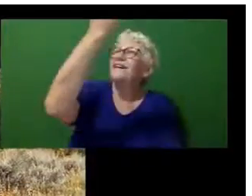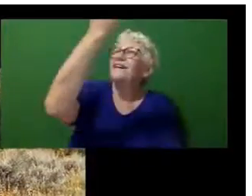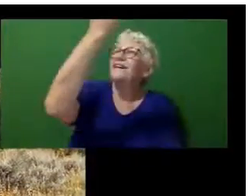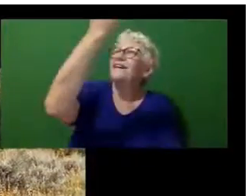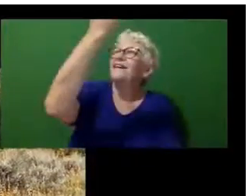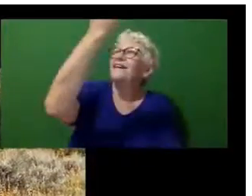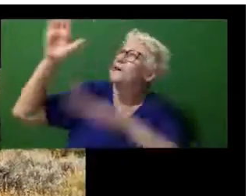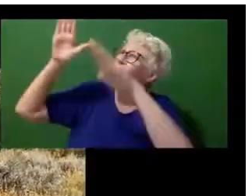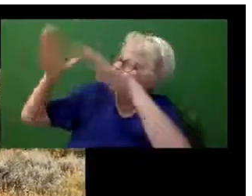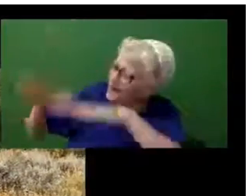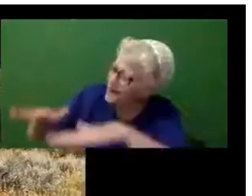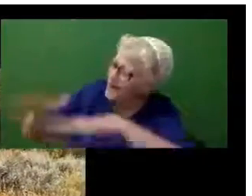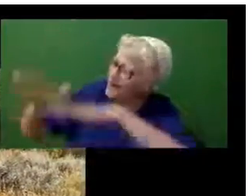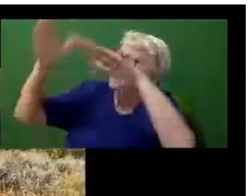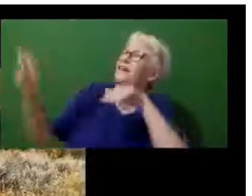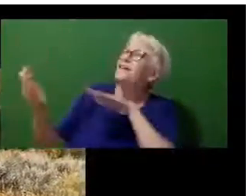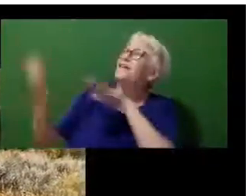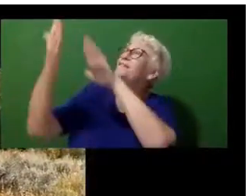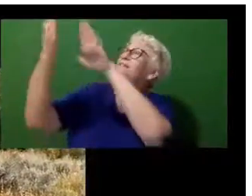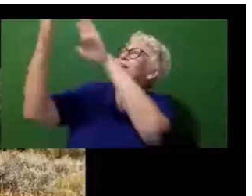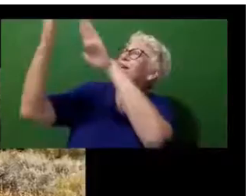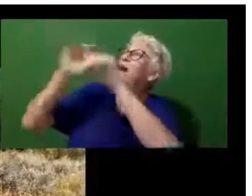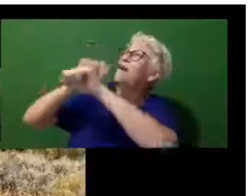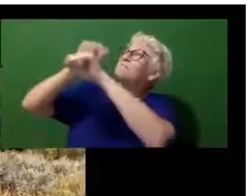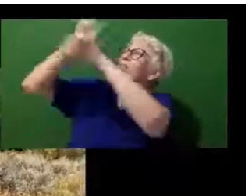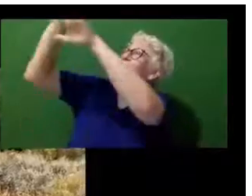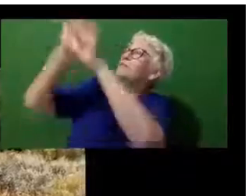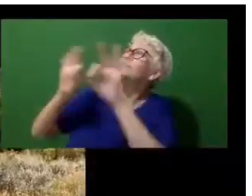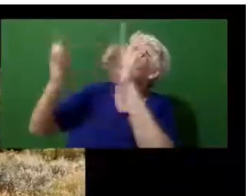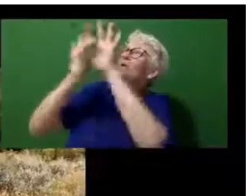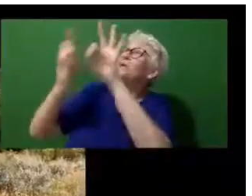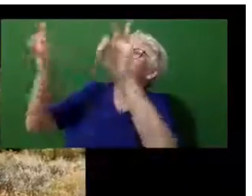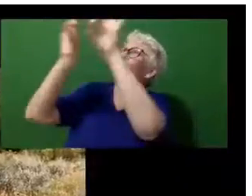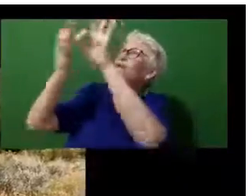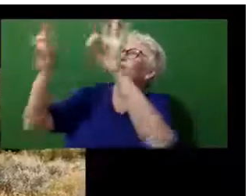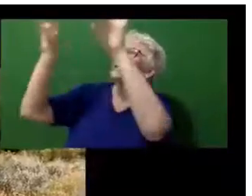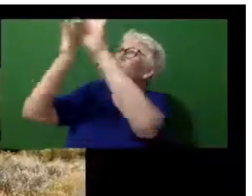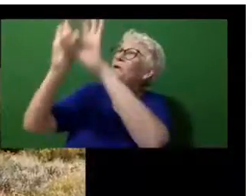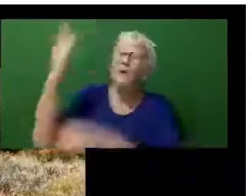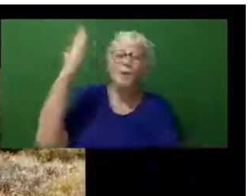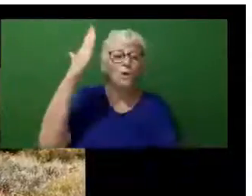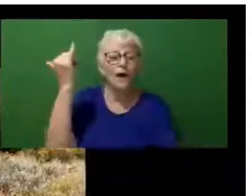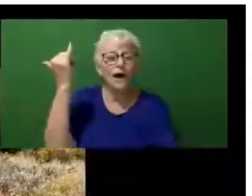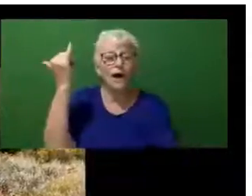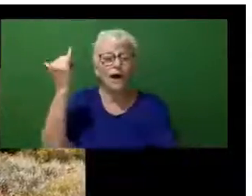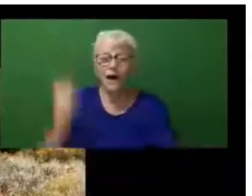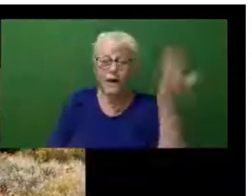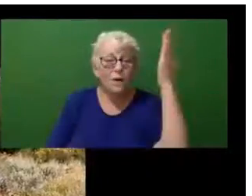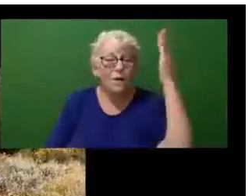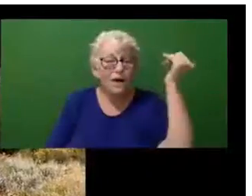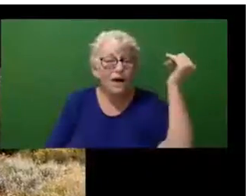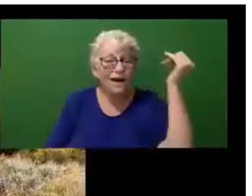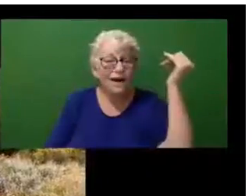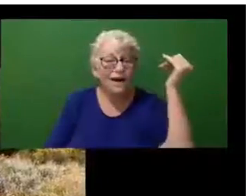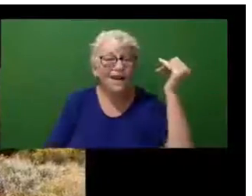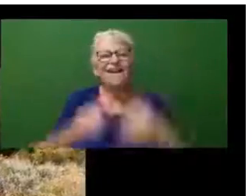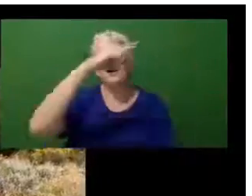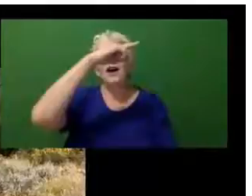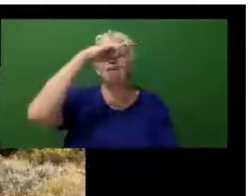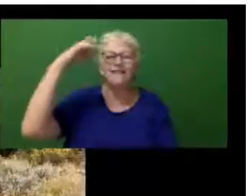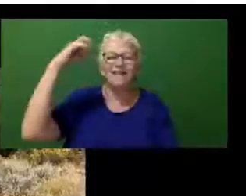Remember Adonai Eloheinu v'ishtachavu lehar kodesho.